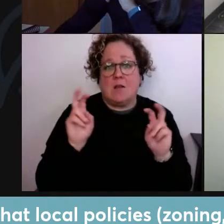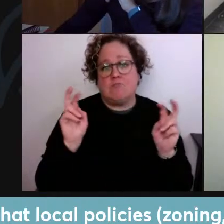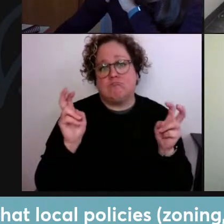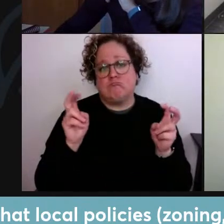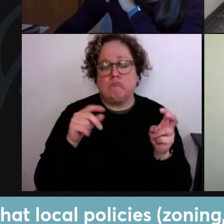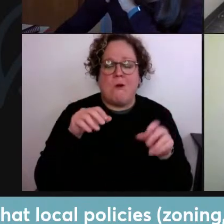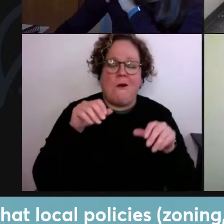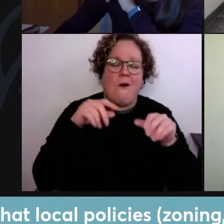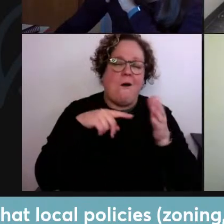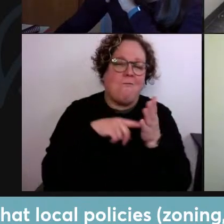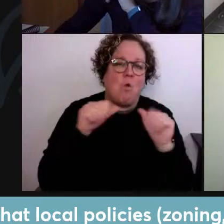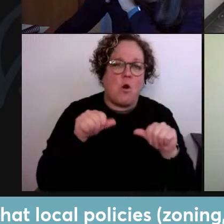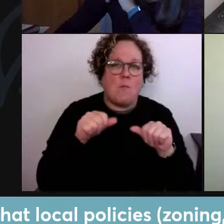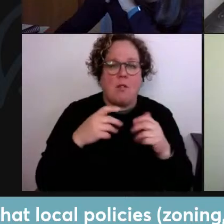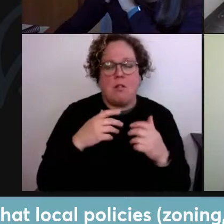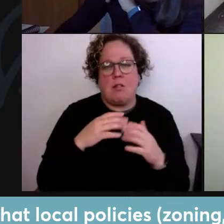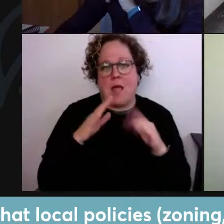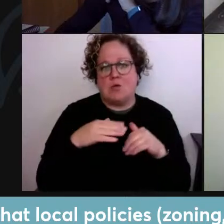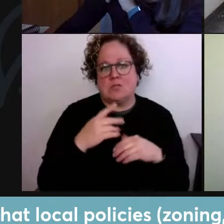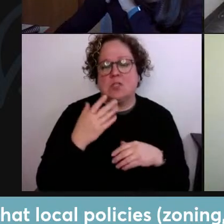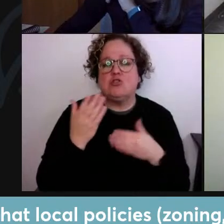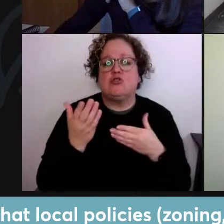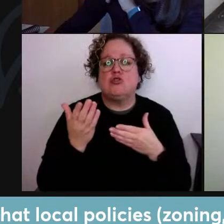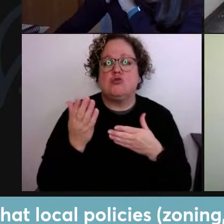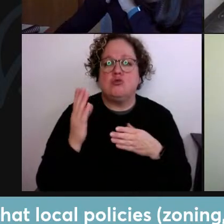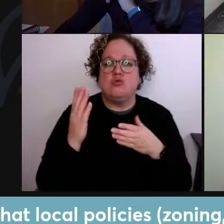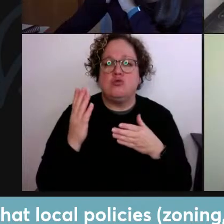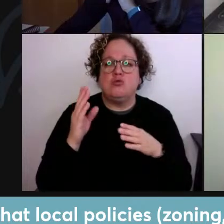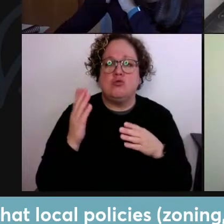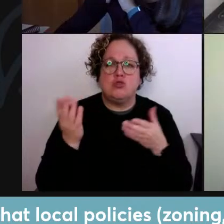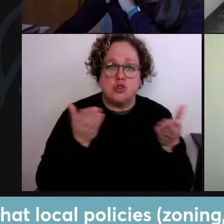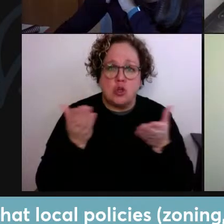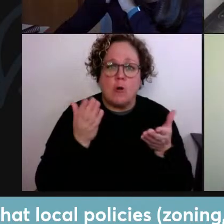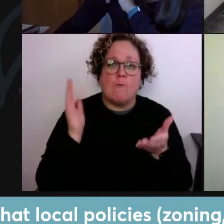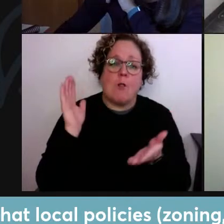housing to serve the low and extremely low. So,